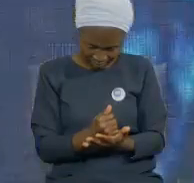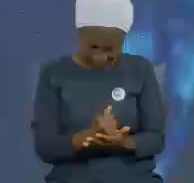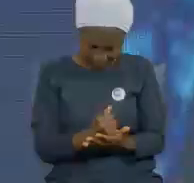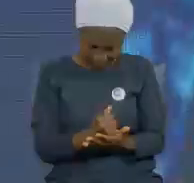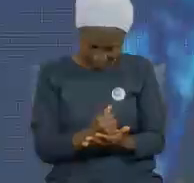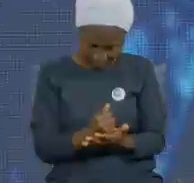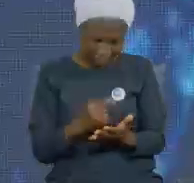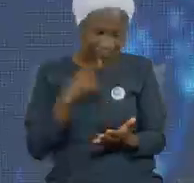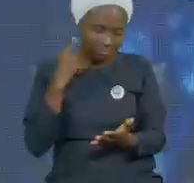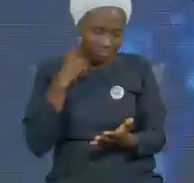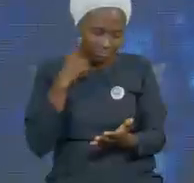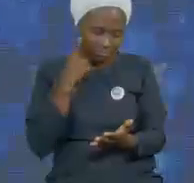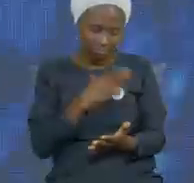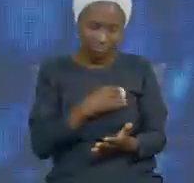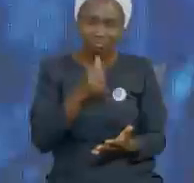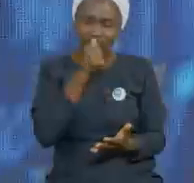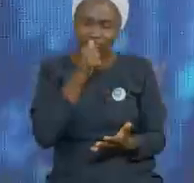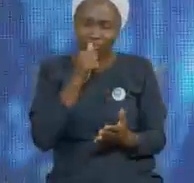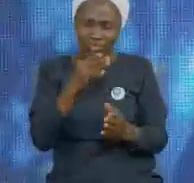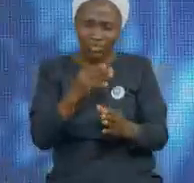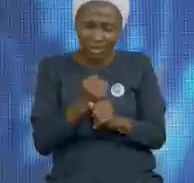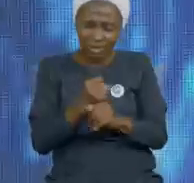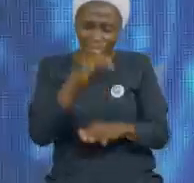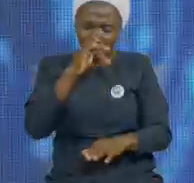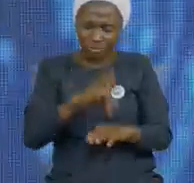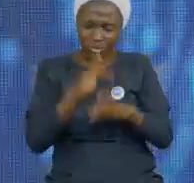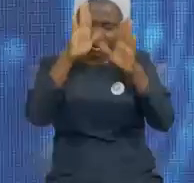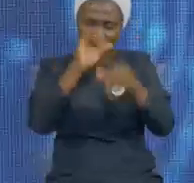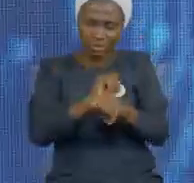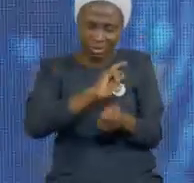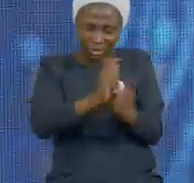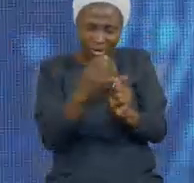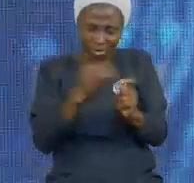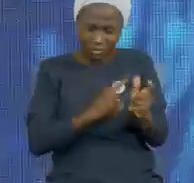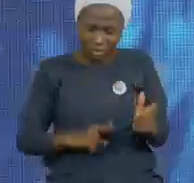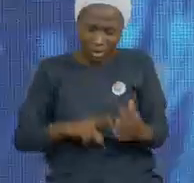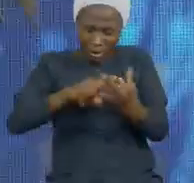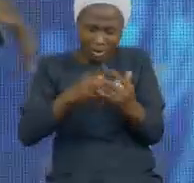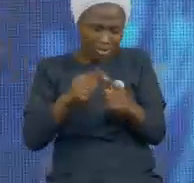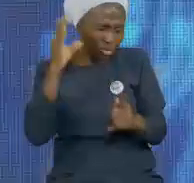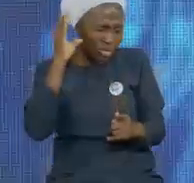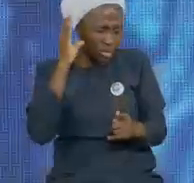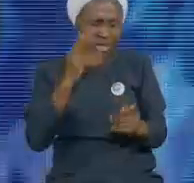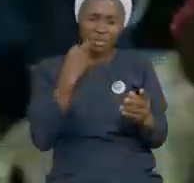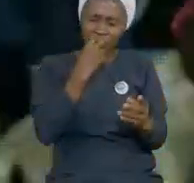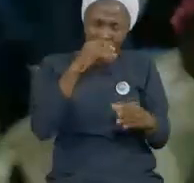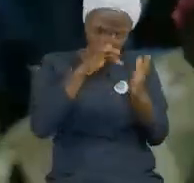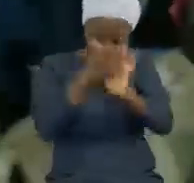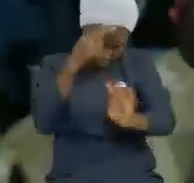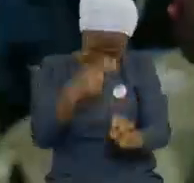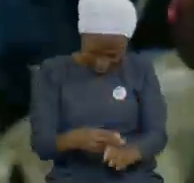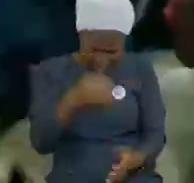Deaf and dumb receive the touch, the transformation of the Lord. Begin to hear, begin to speak in Jesus'